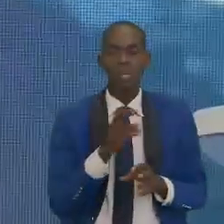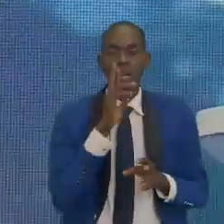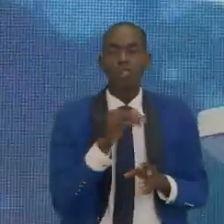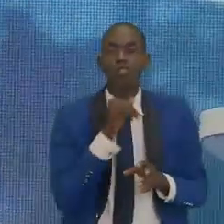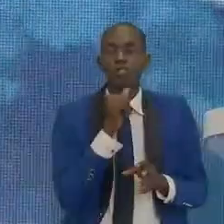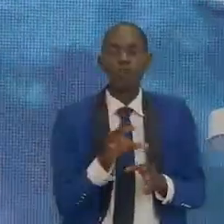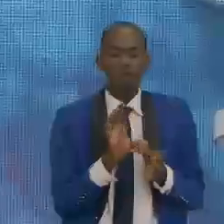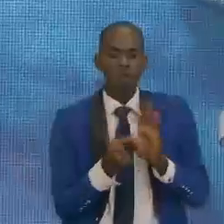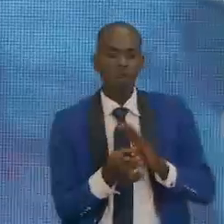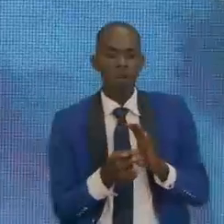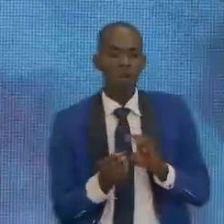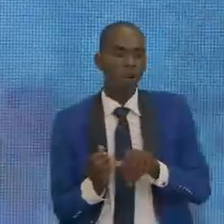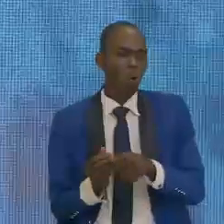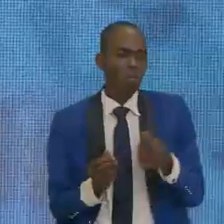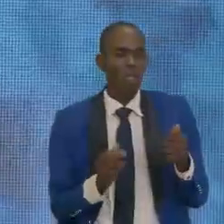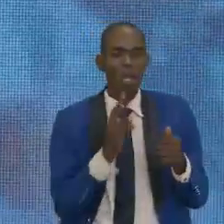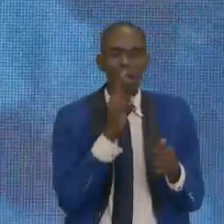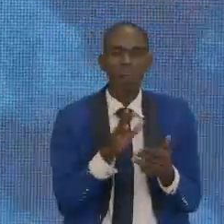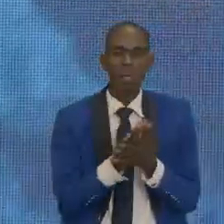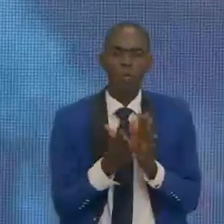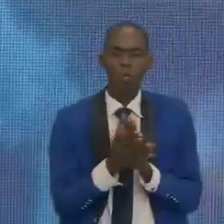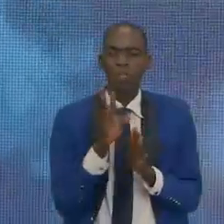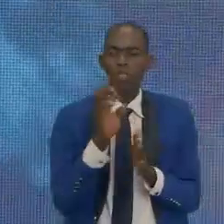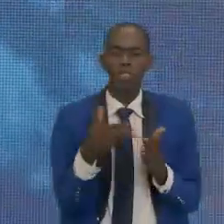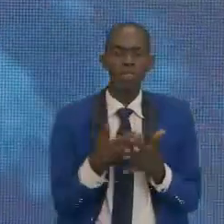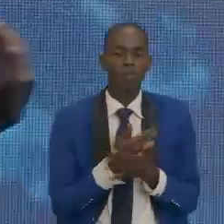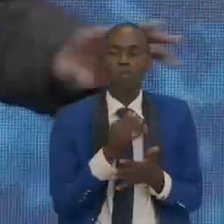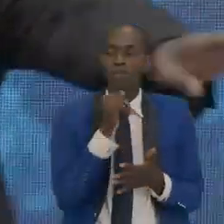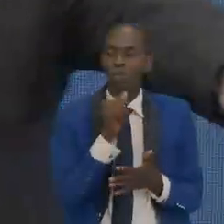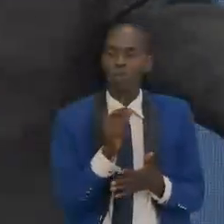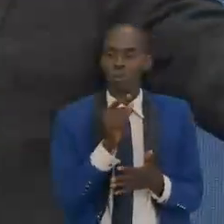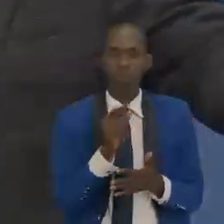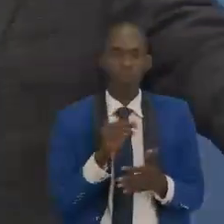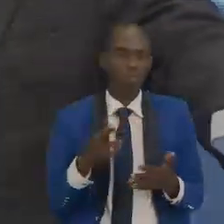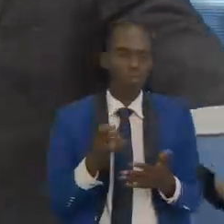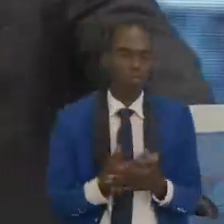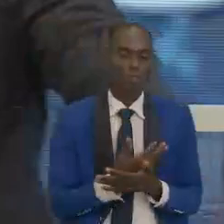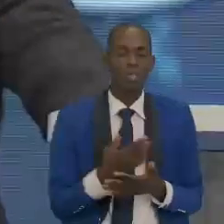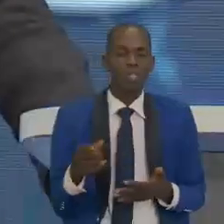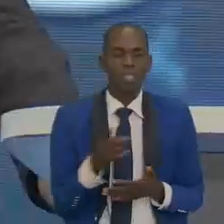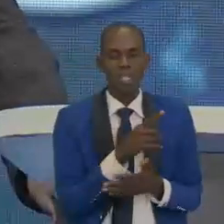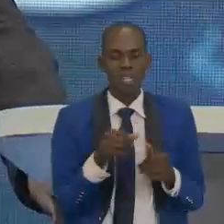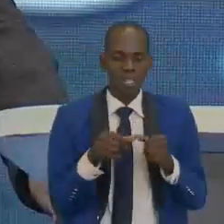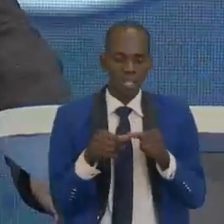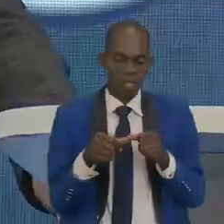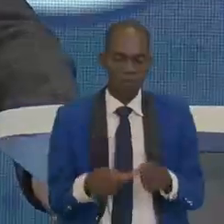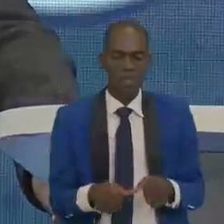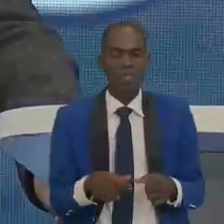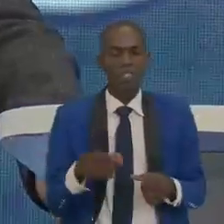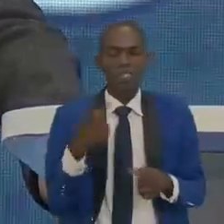Others are getting renewed, they are not renewed. they remain the